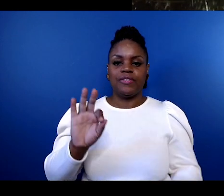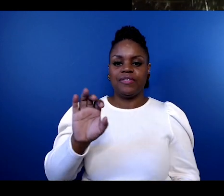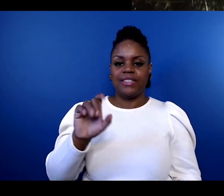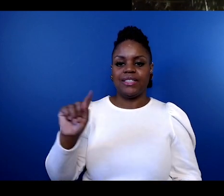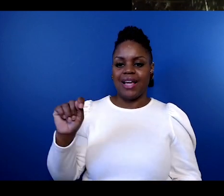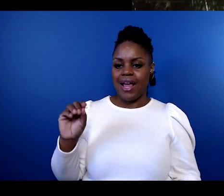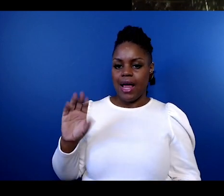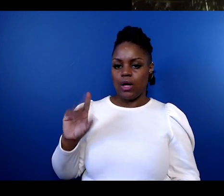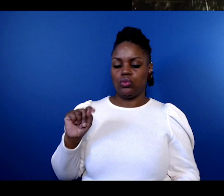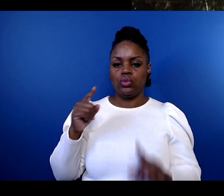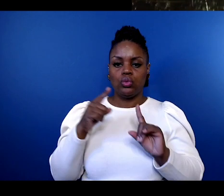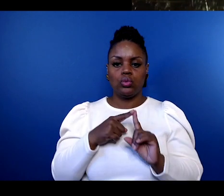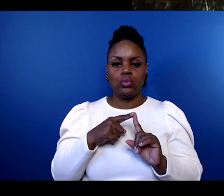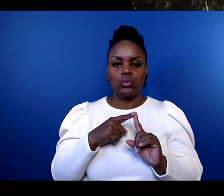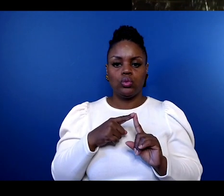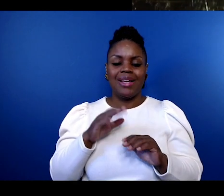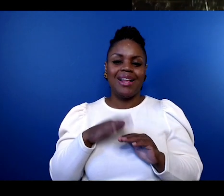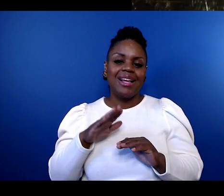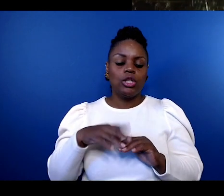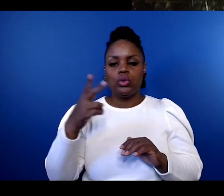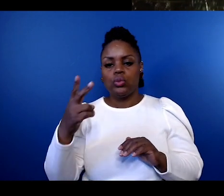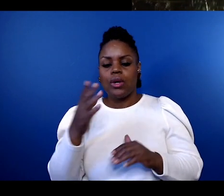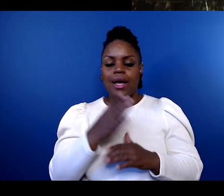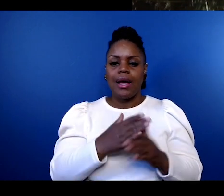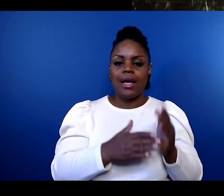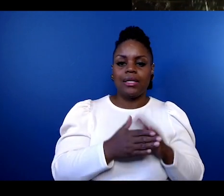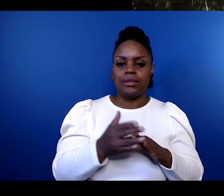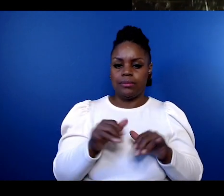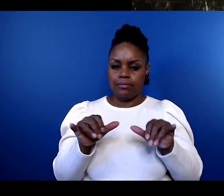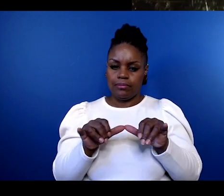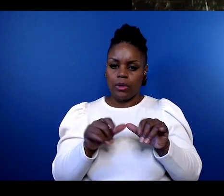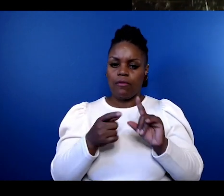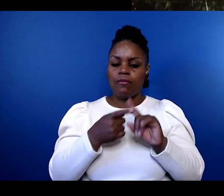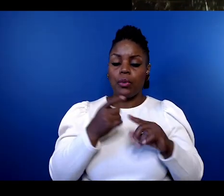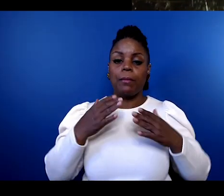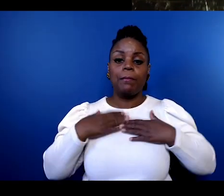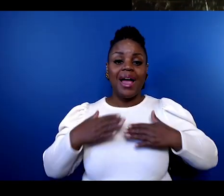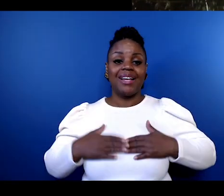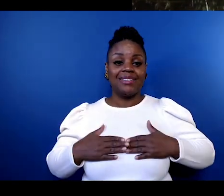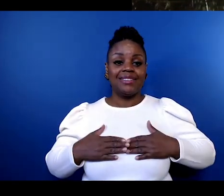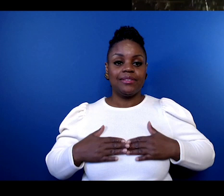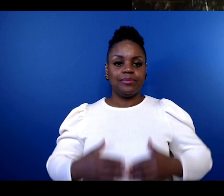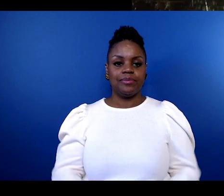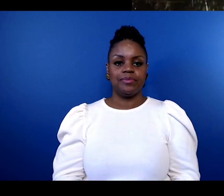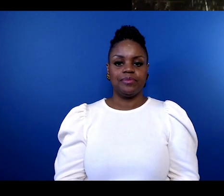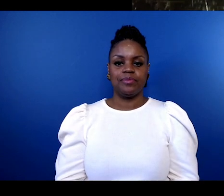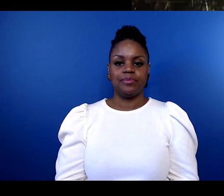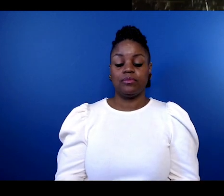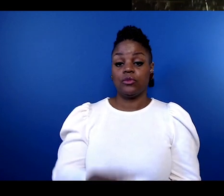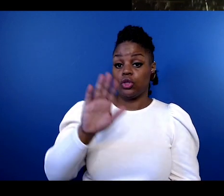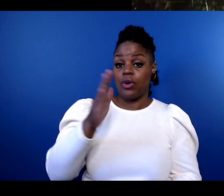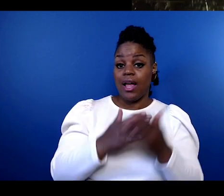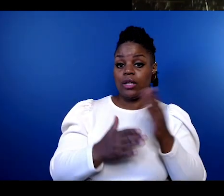And if you can, start to walk the hands forward. We're going to stay here for a little while, so